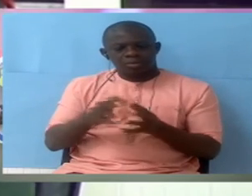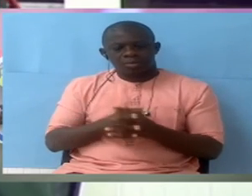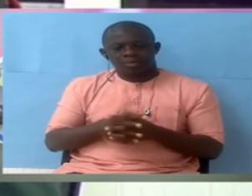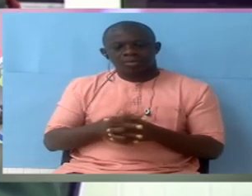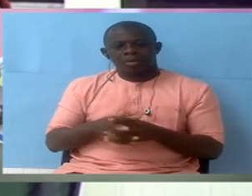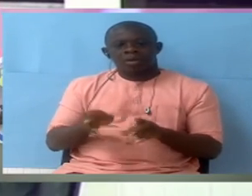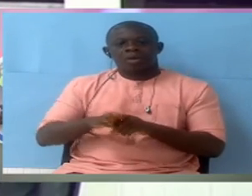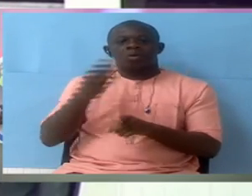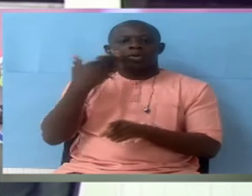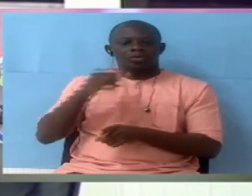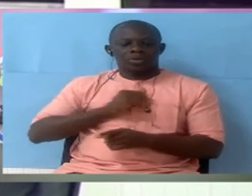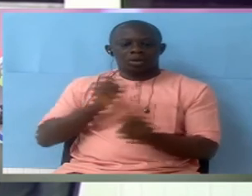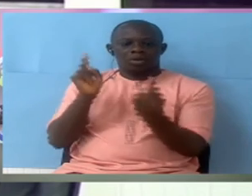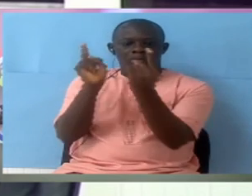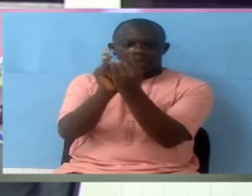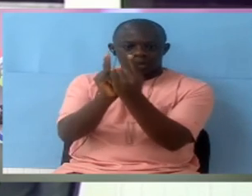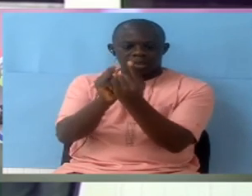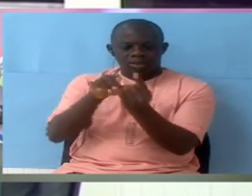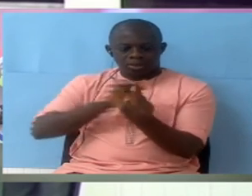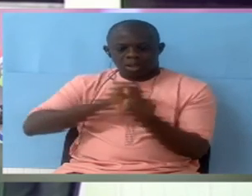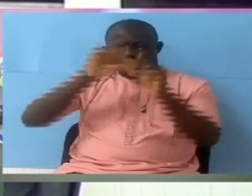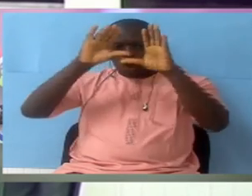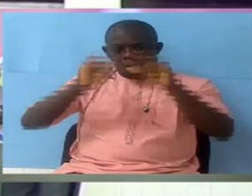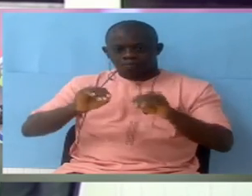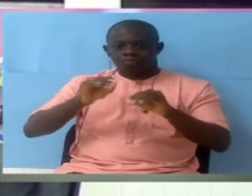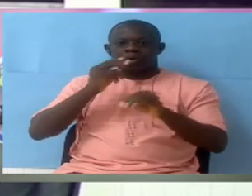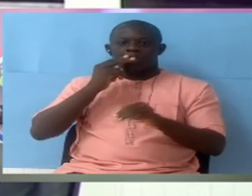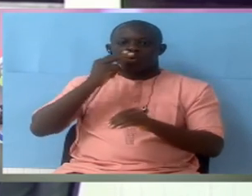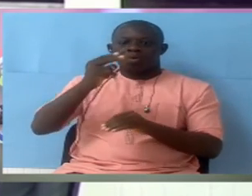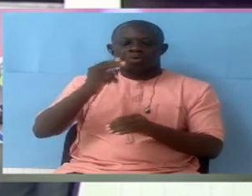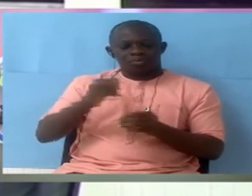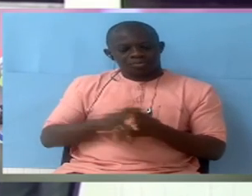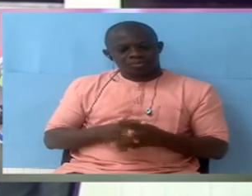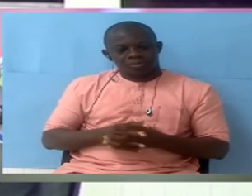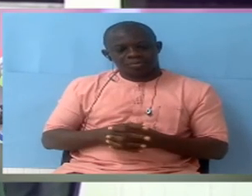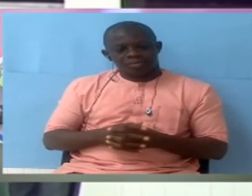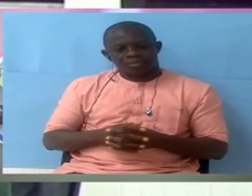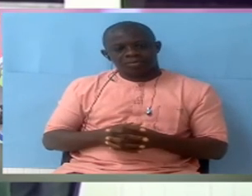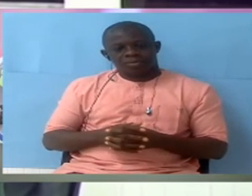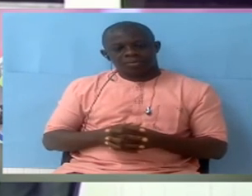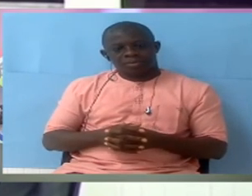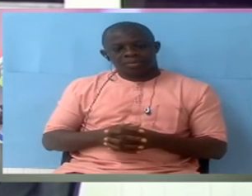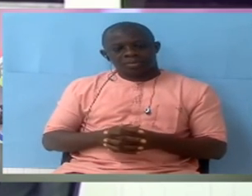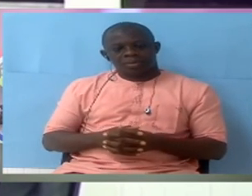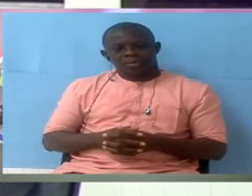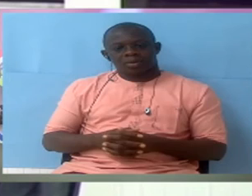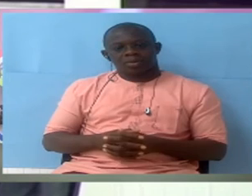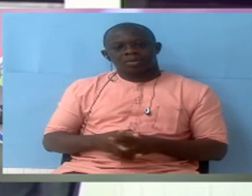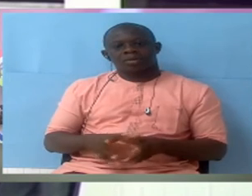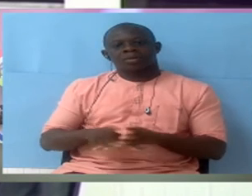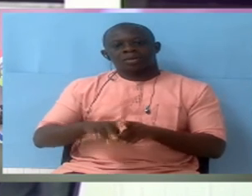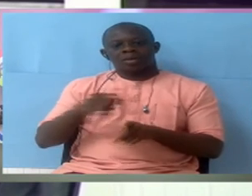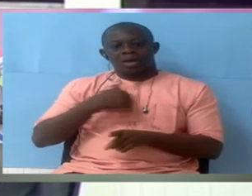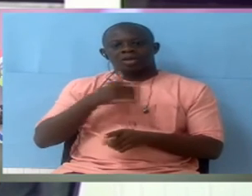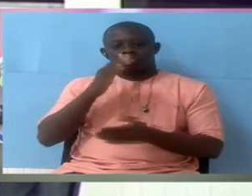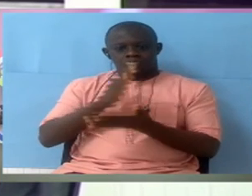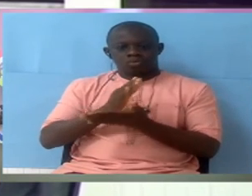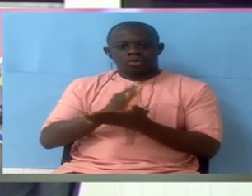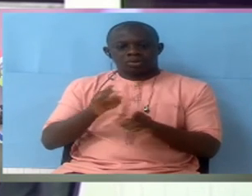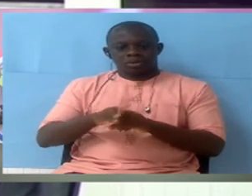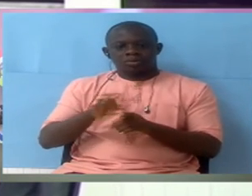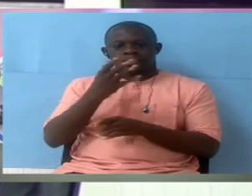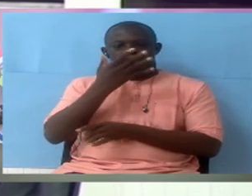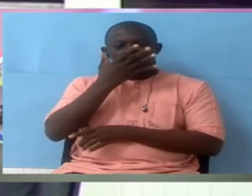So when I approached, he put it off. Bama ex jegeñe nak mu fey ko. And I was smelling cannabis on